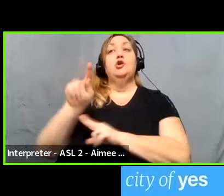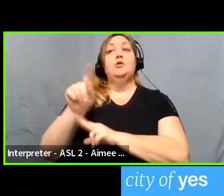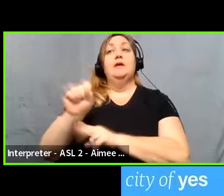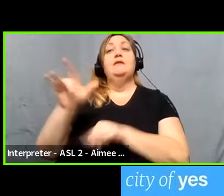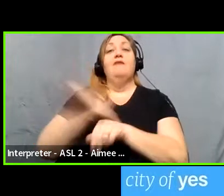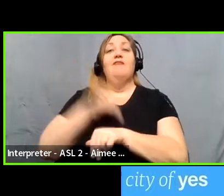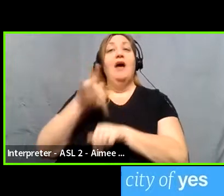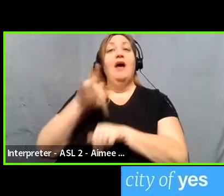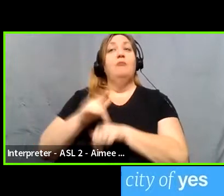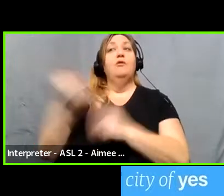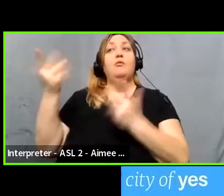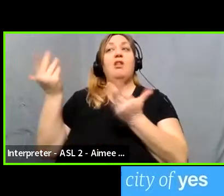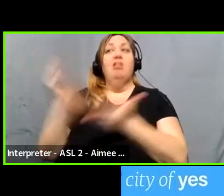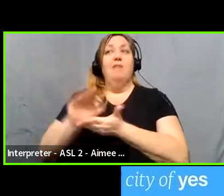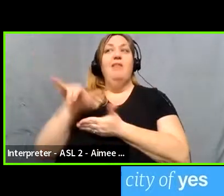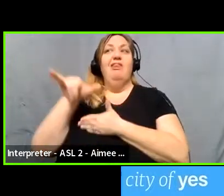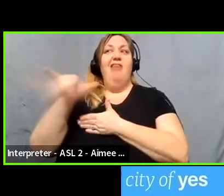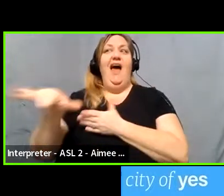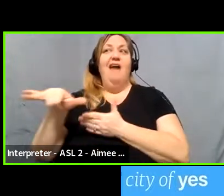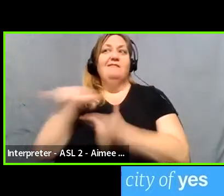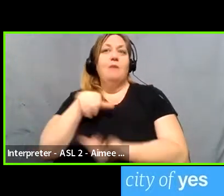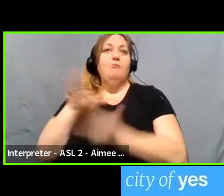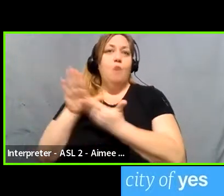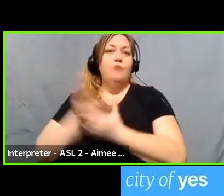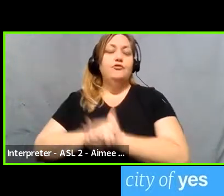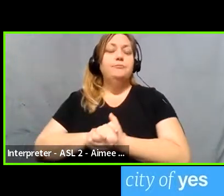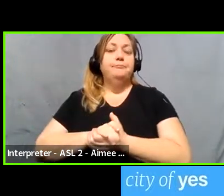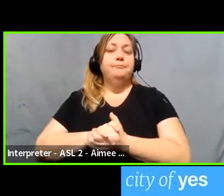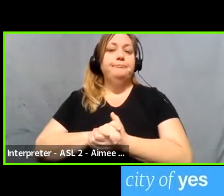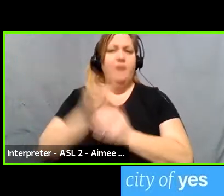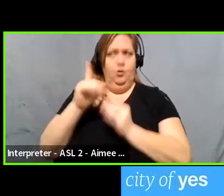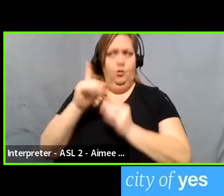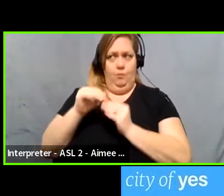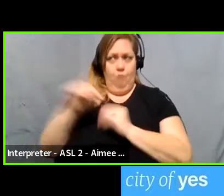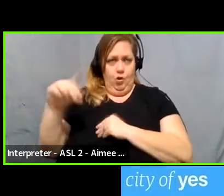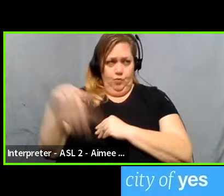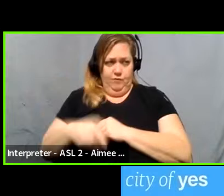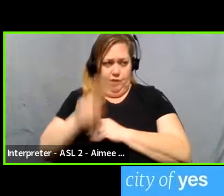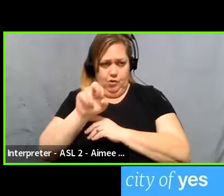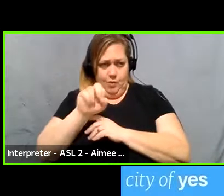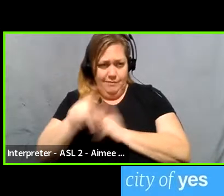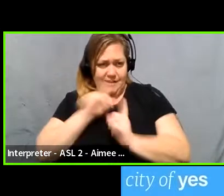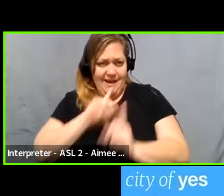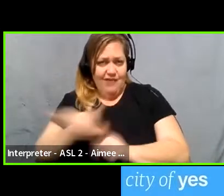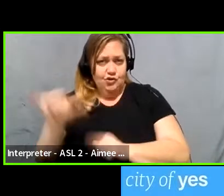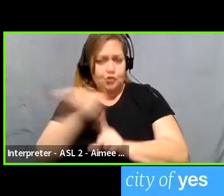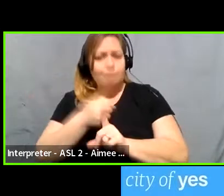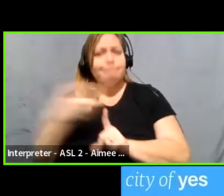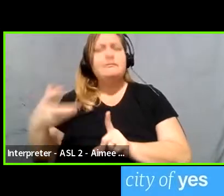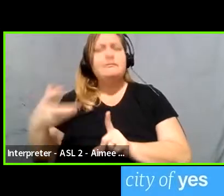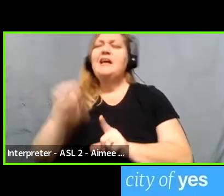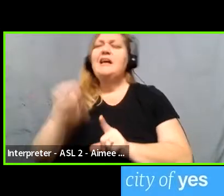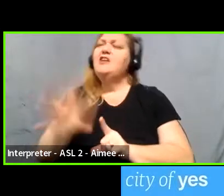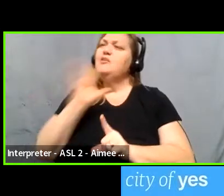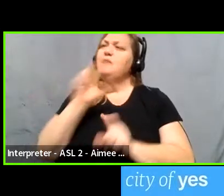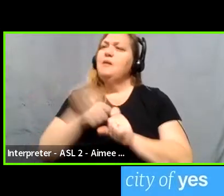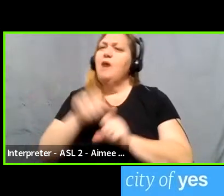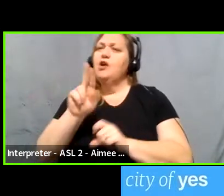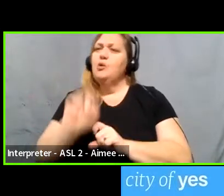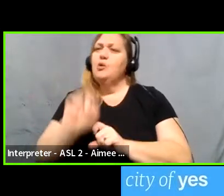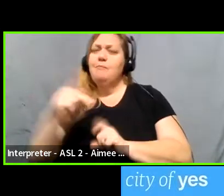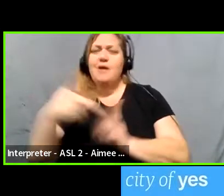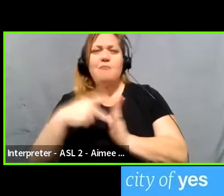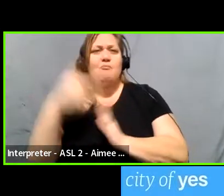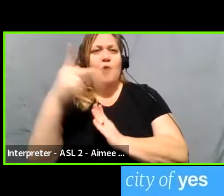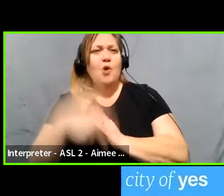Thanks, Winnie. And just another question about UAP. So if you can answer this one as well. Can you please speak about the UAP program and the